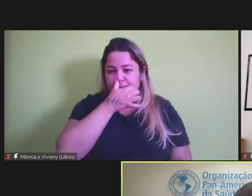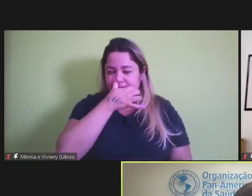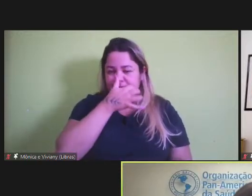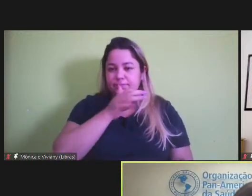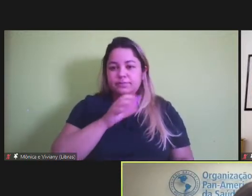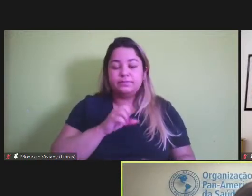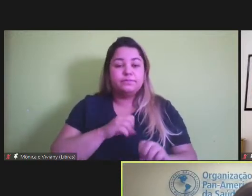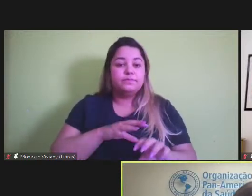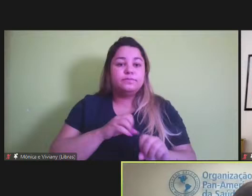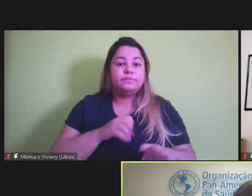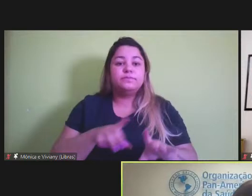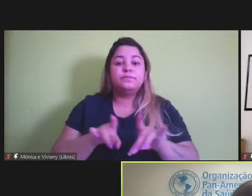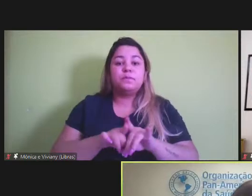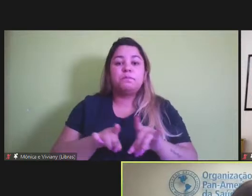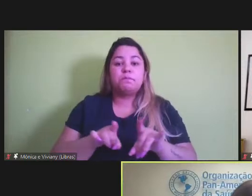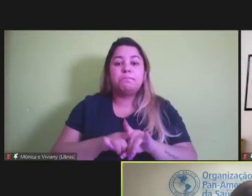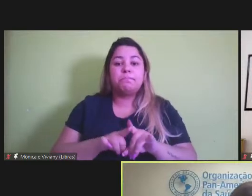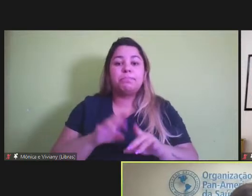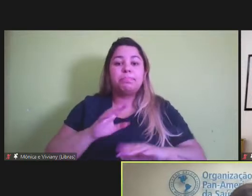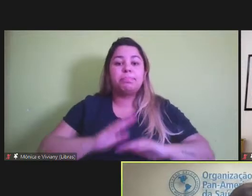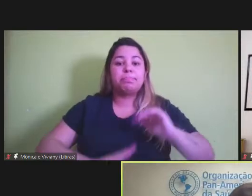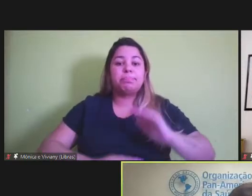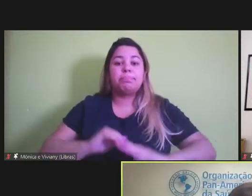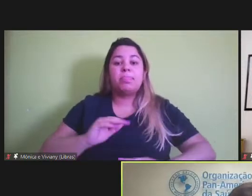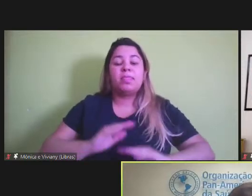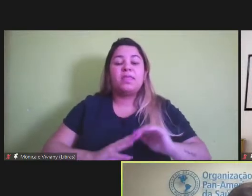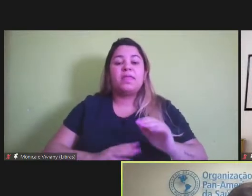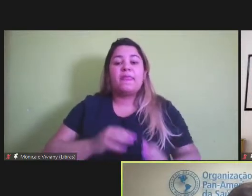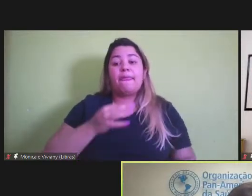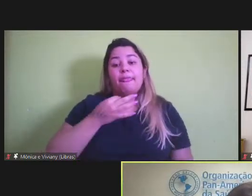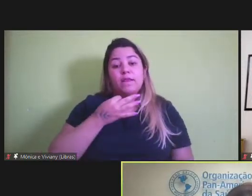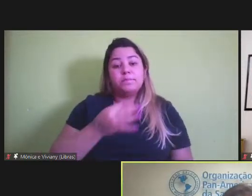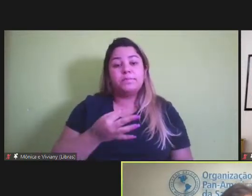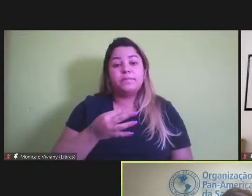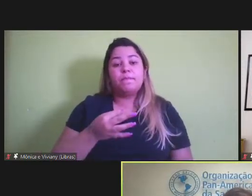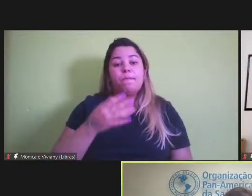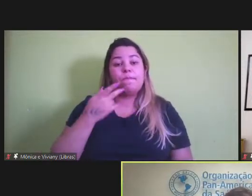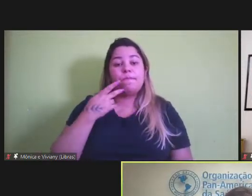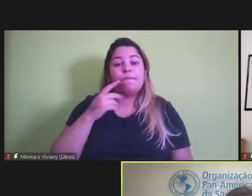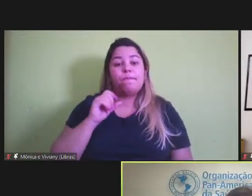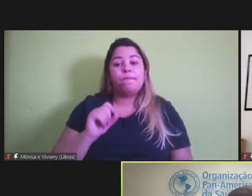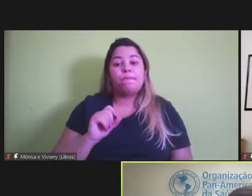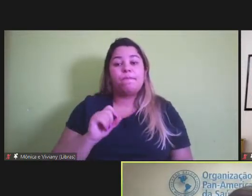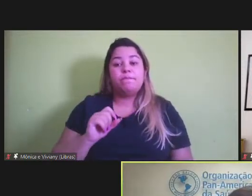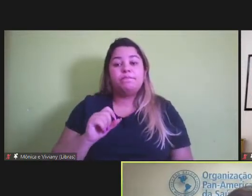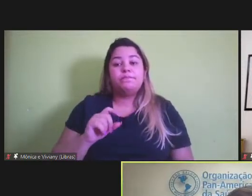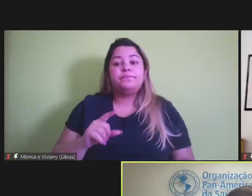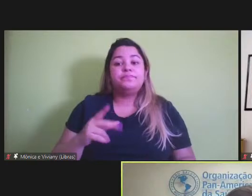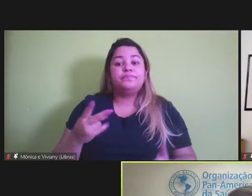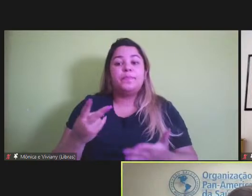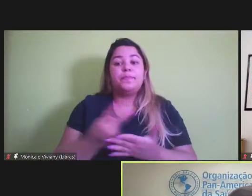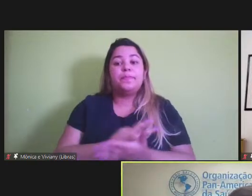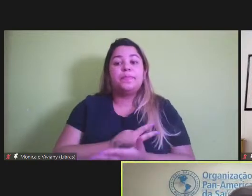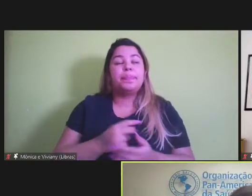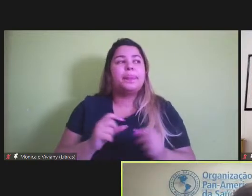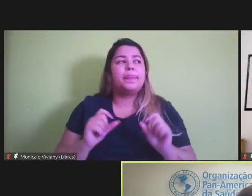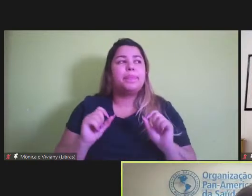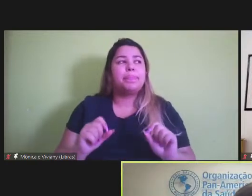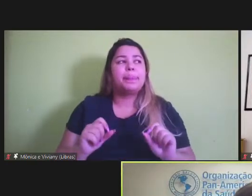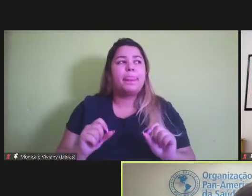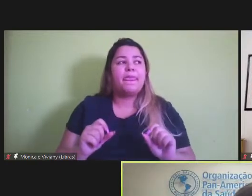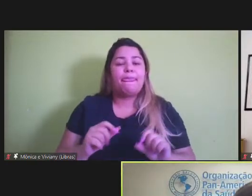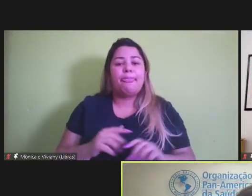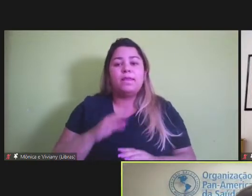the education and training, professional education and training. And that's one of the justification, the reason for